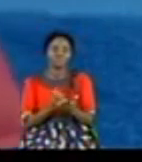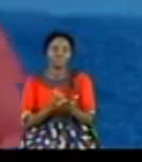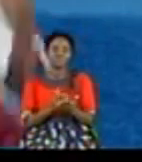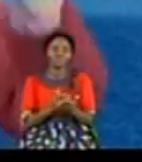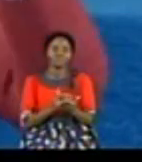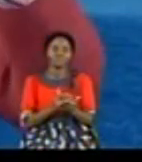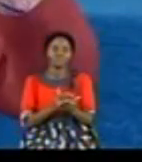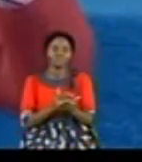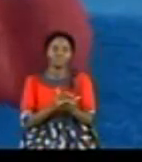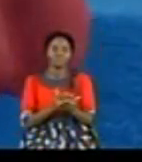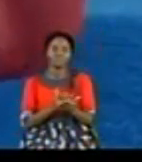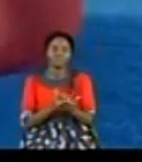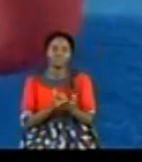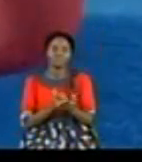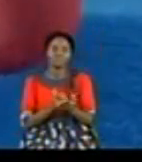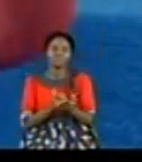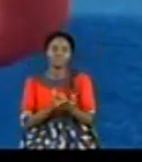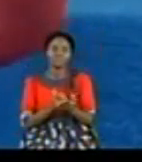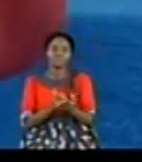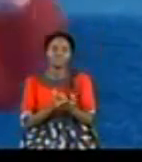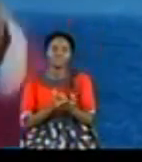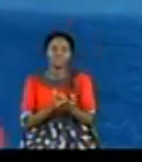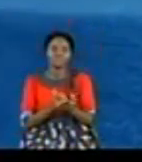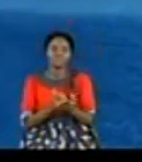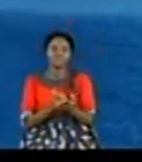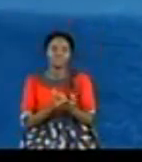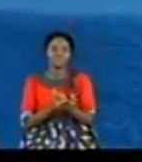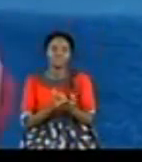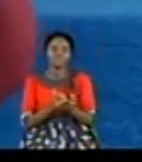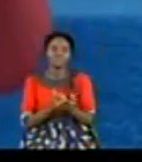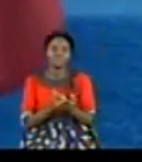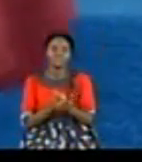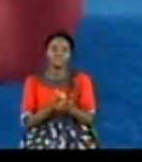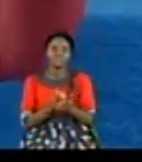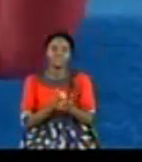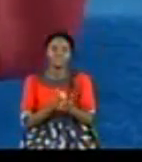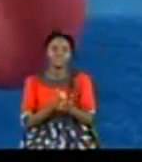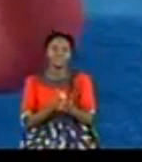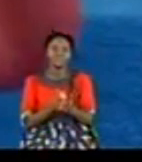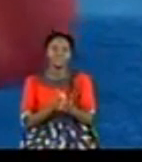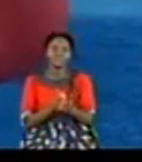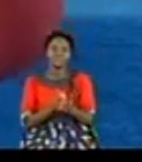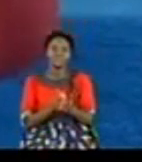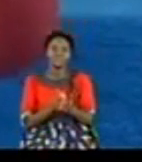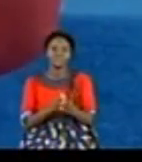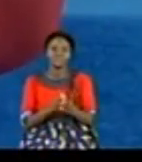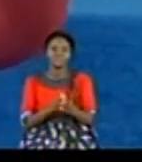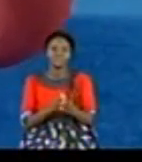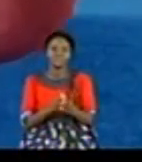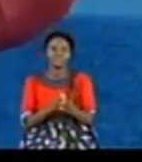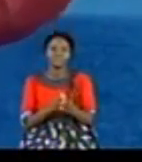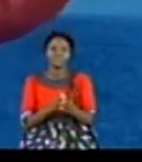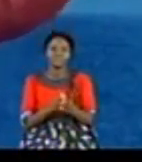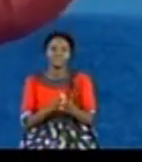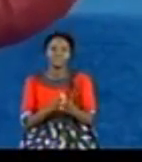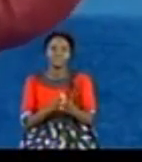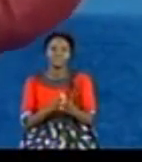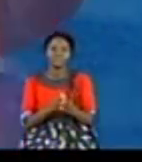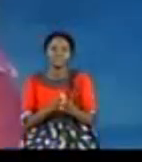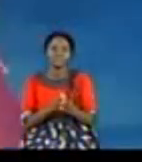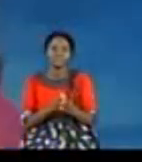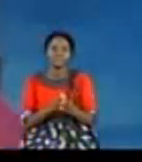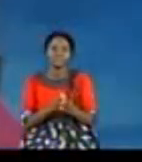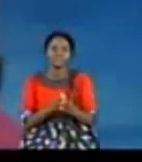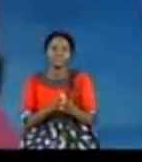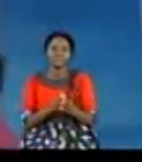want you have chosen me to call me your own saying